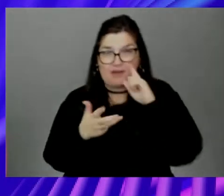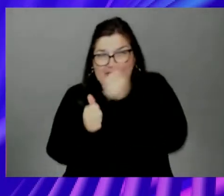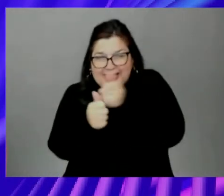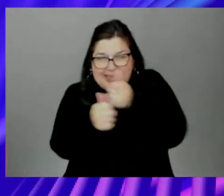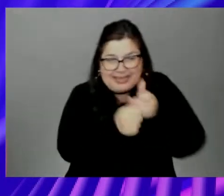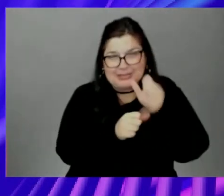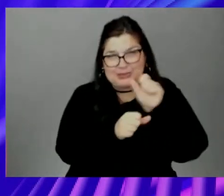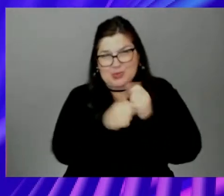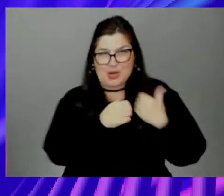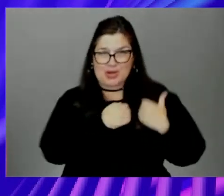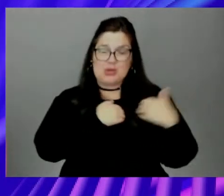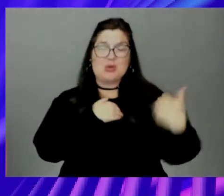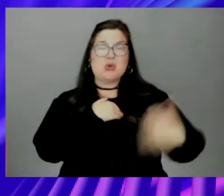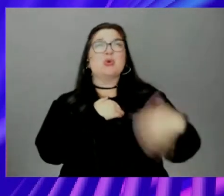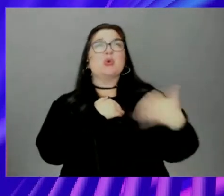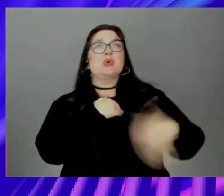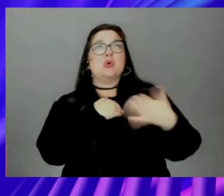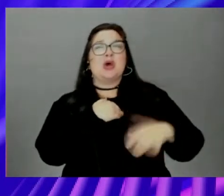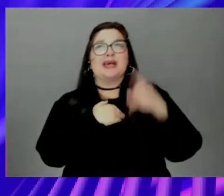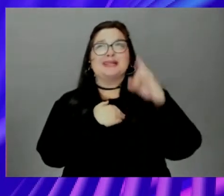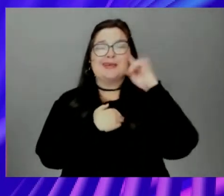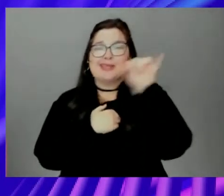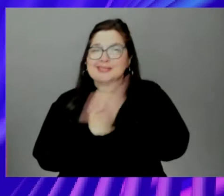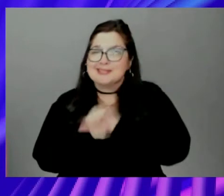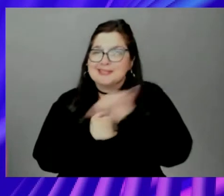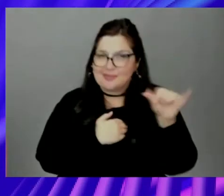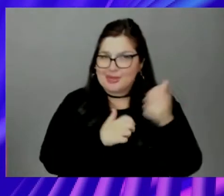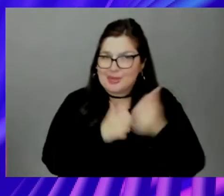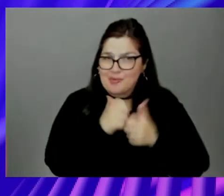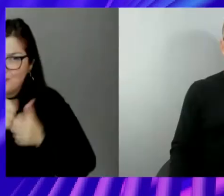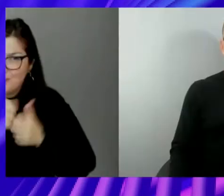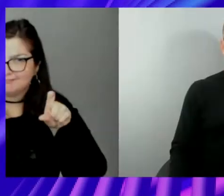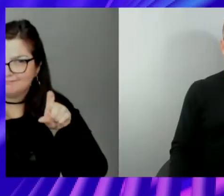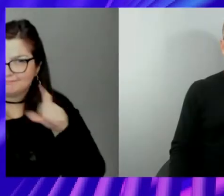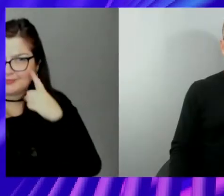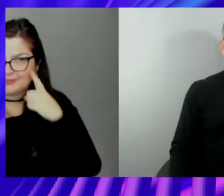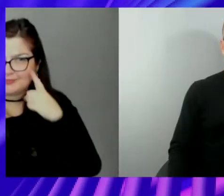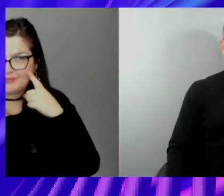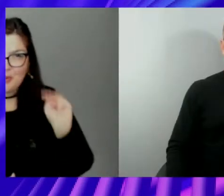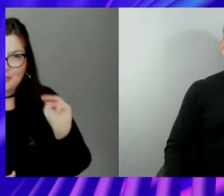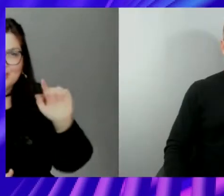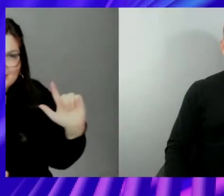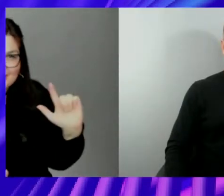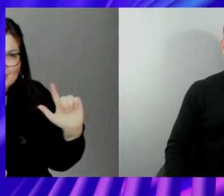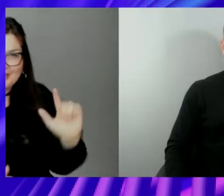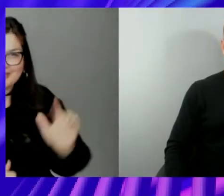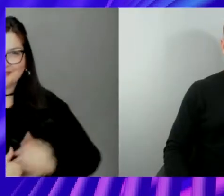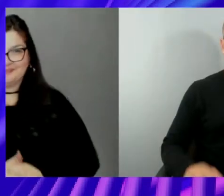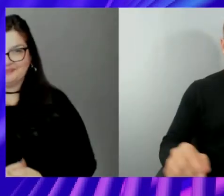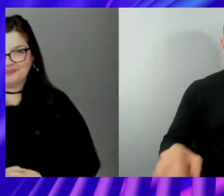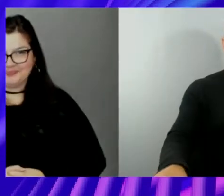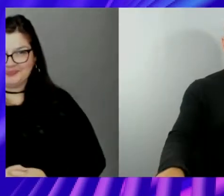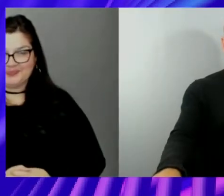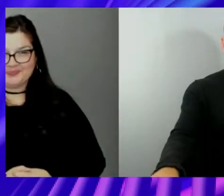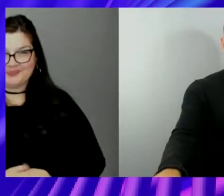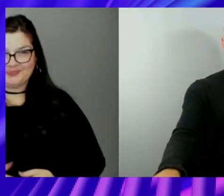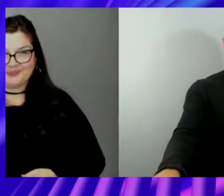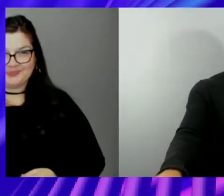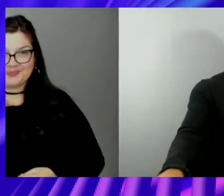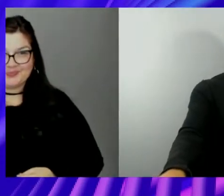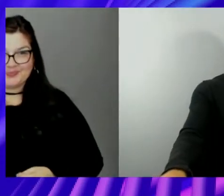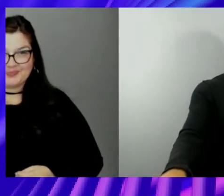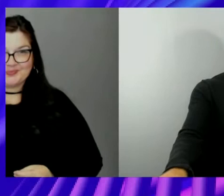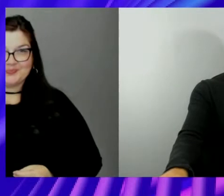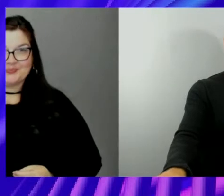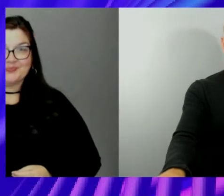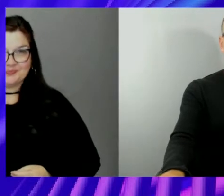sounds like that's a similar problem in the machine learning world. So it sounds like the GPU is the unit too that I'm going to